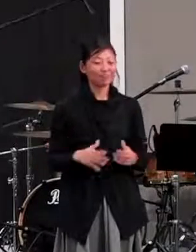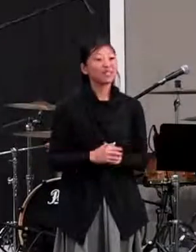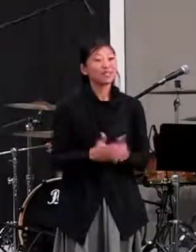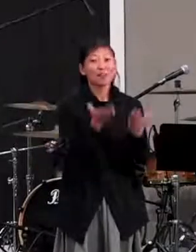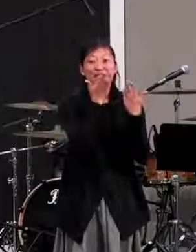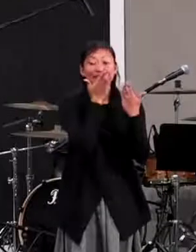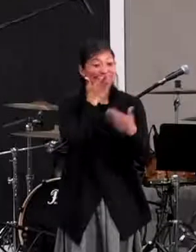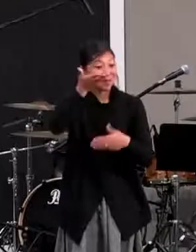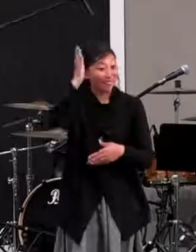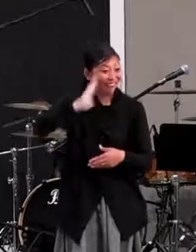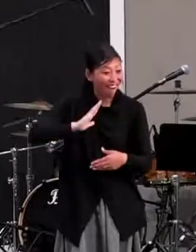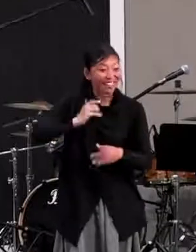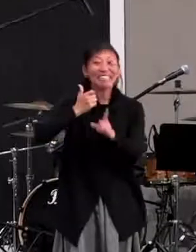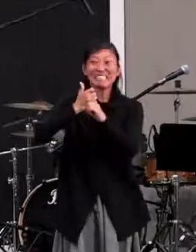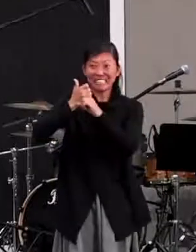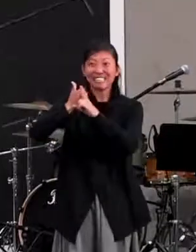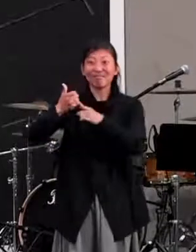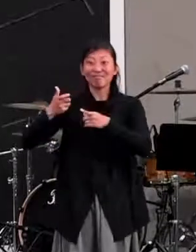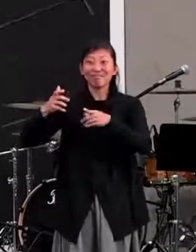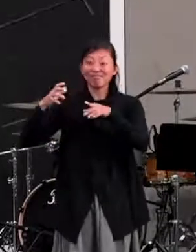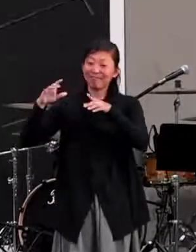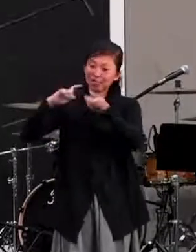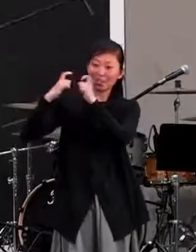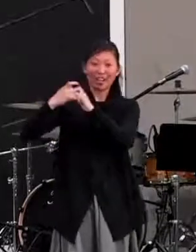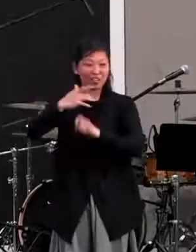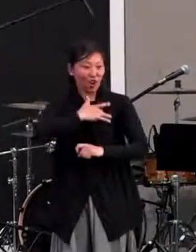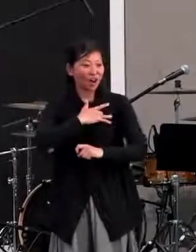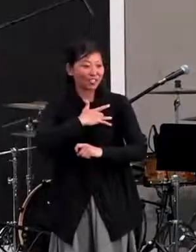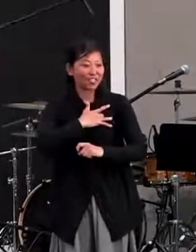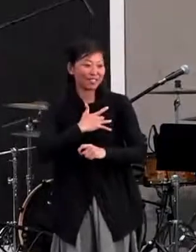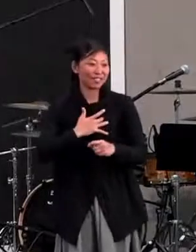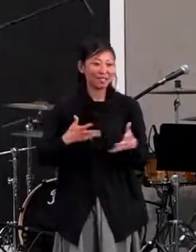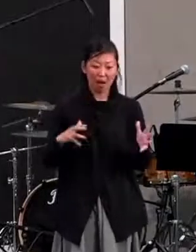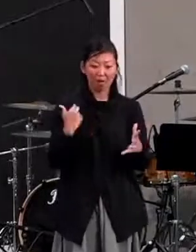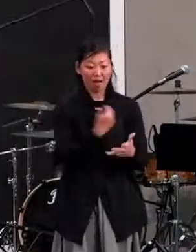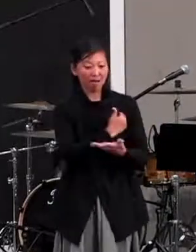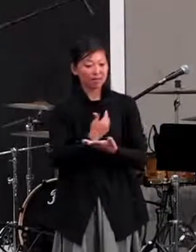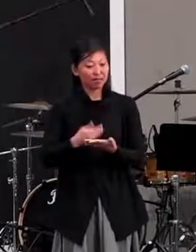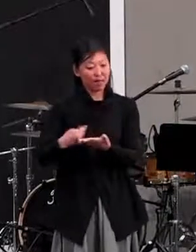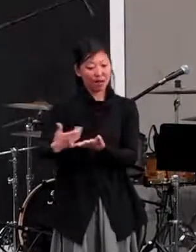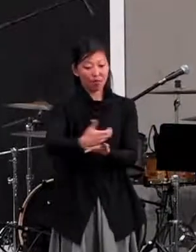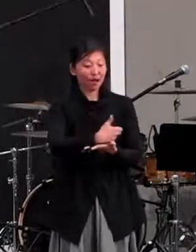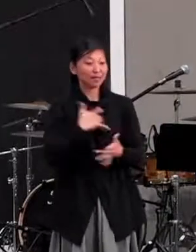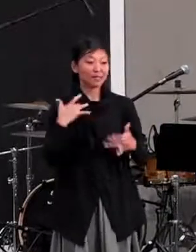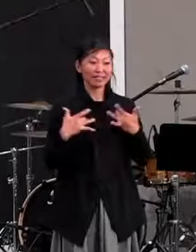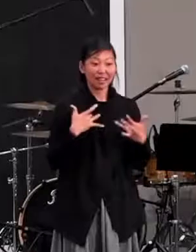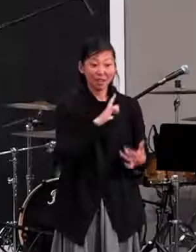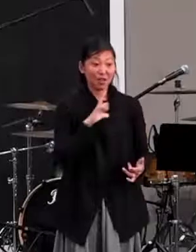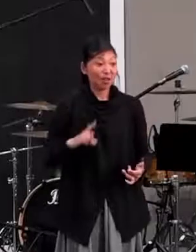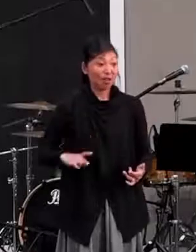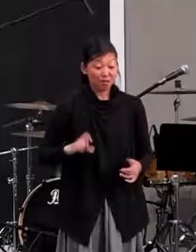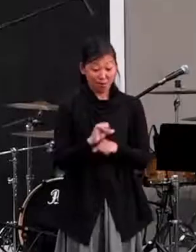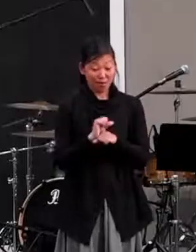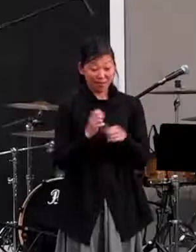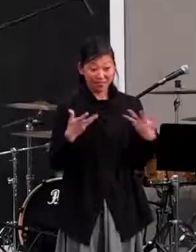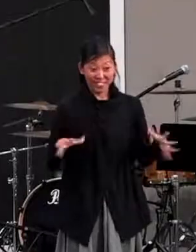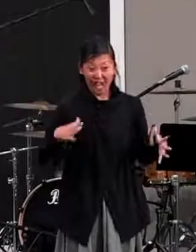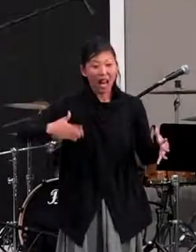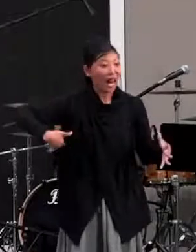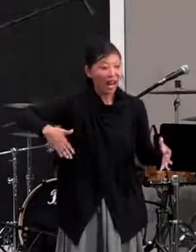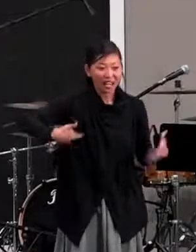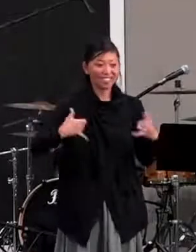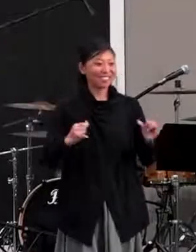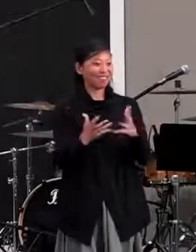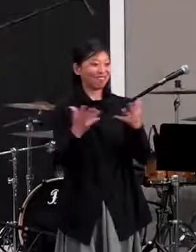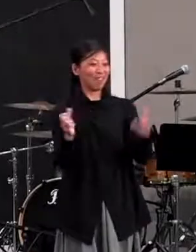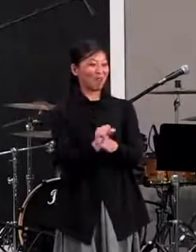thank you, God. He did it, and He used you guys to do that. And so we are excited. Don't worry. The work is not done yet. There is plenty of